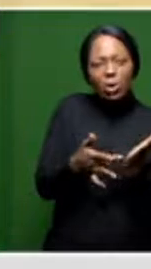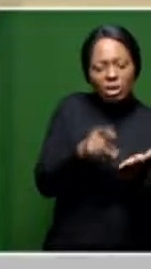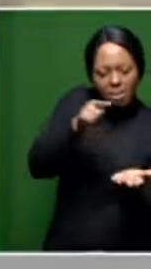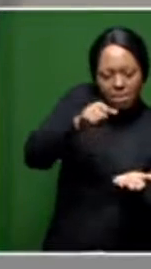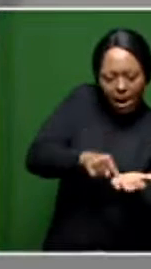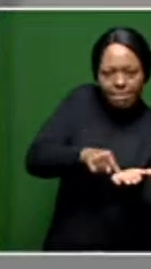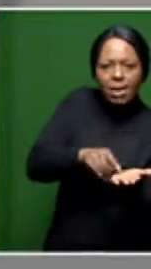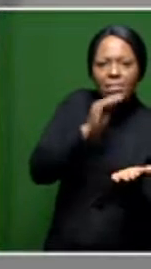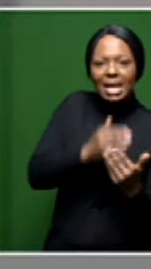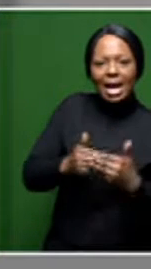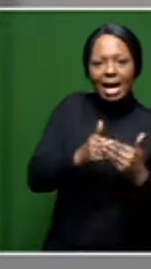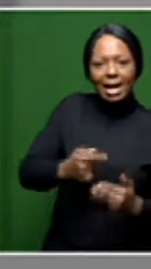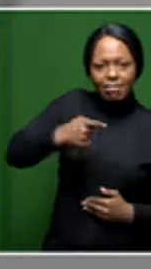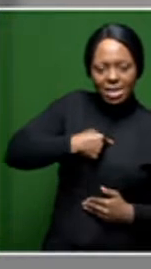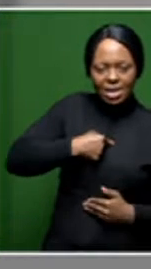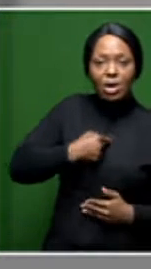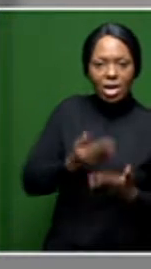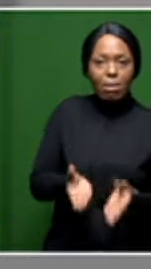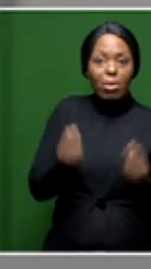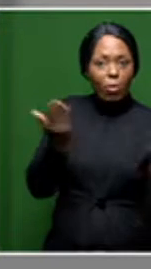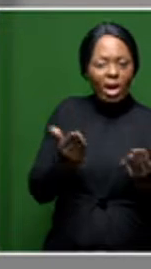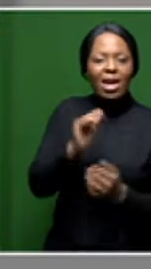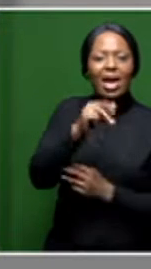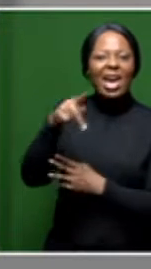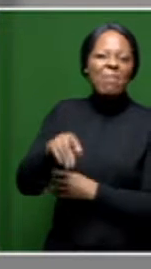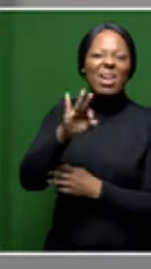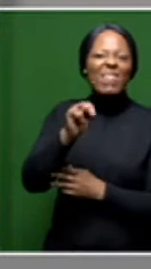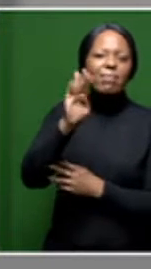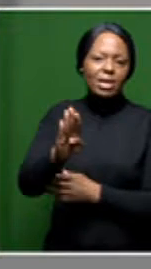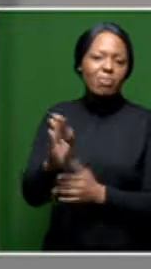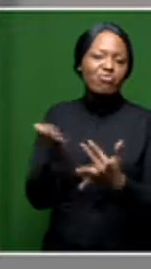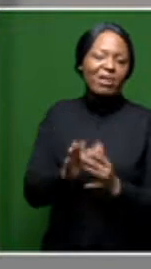GuardMe. Go it on the F&B app. All right, let's take a quick ad break. Stay with us.